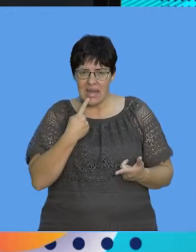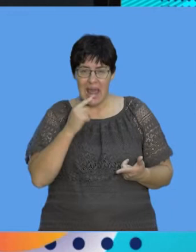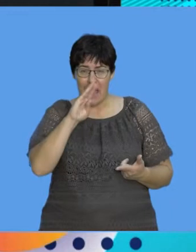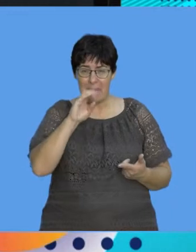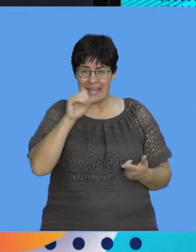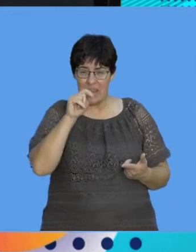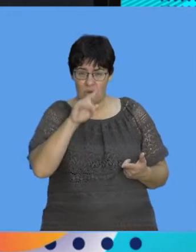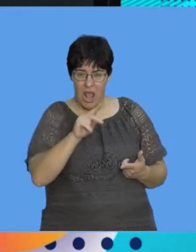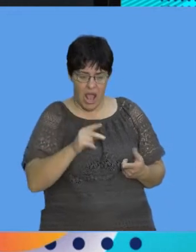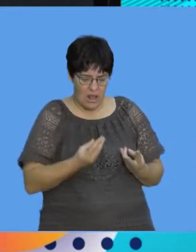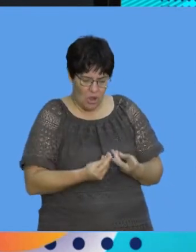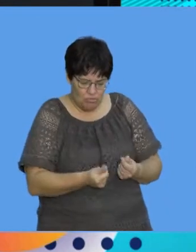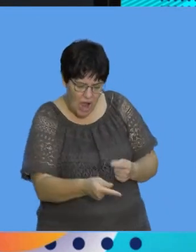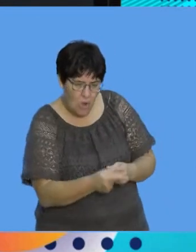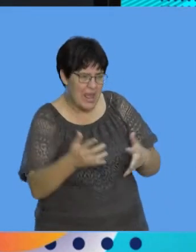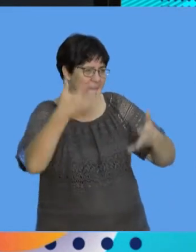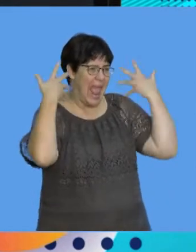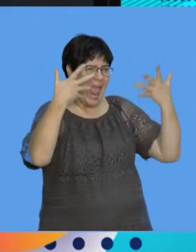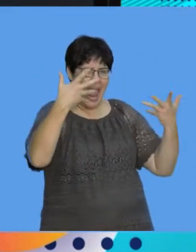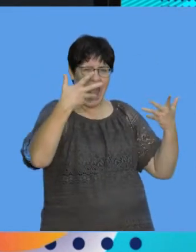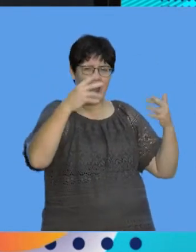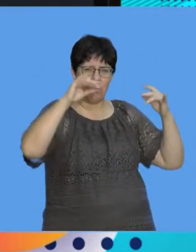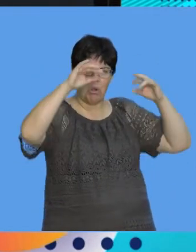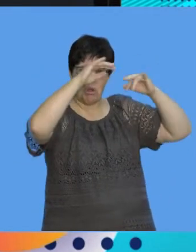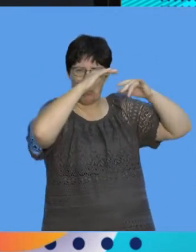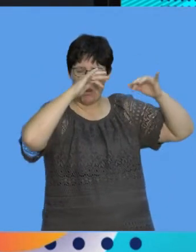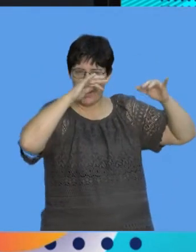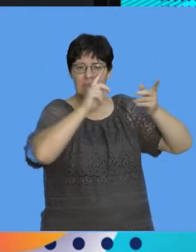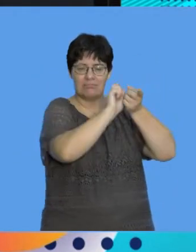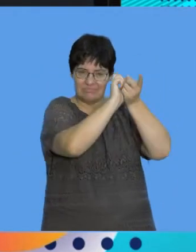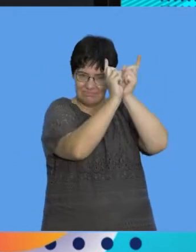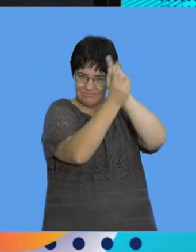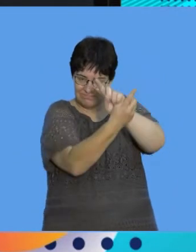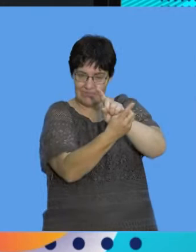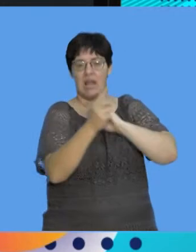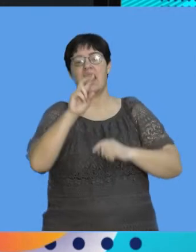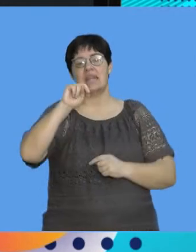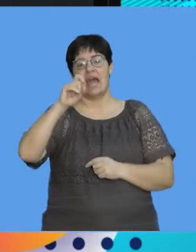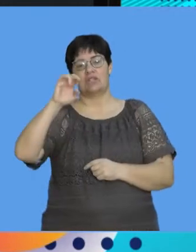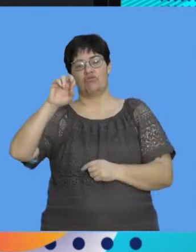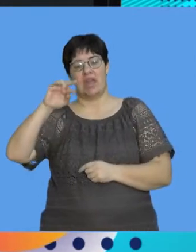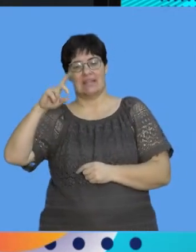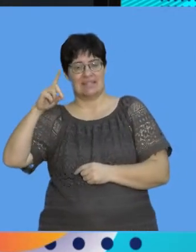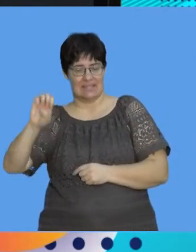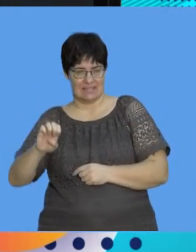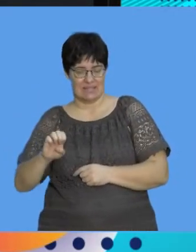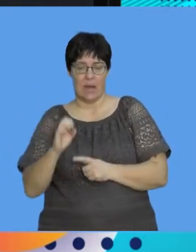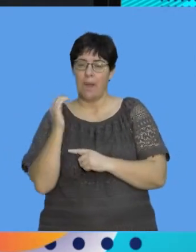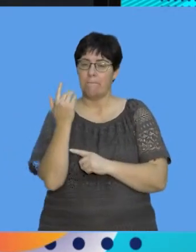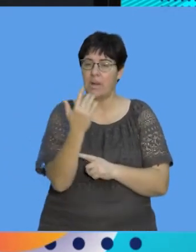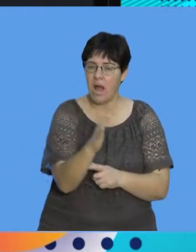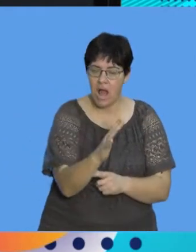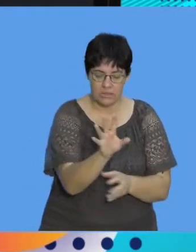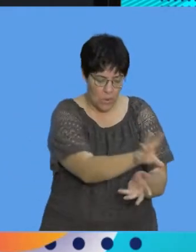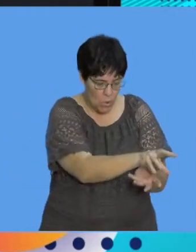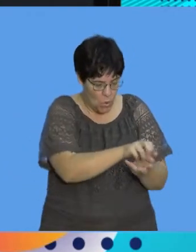right? Things in the soil and the air that are able to convert nitrogen to nitrates. And the plants,